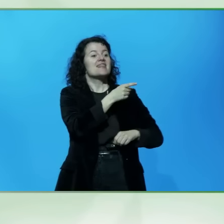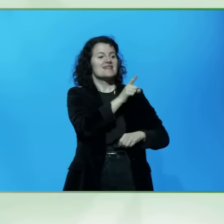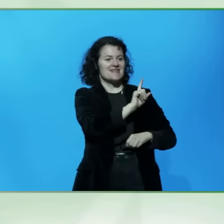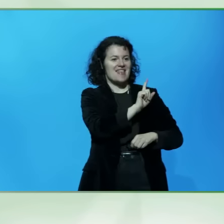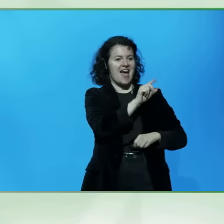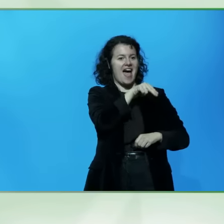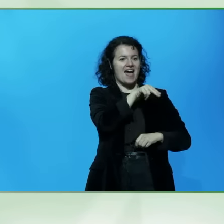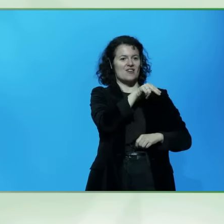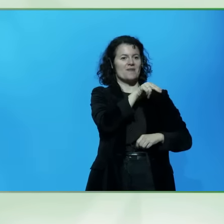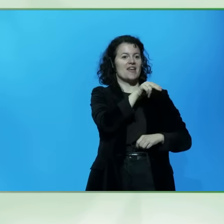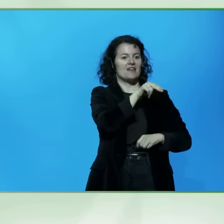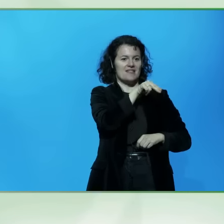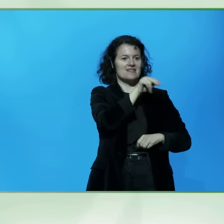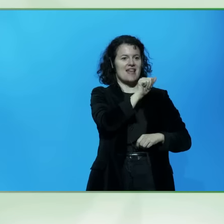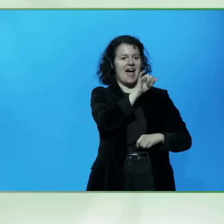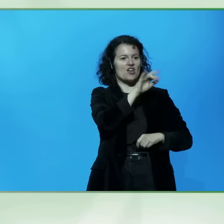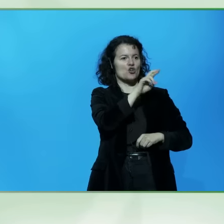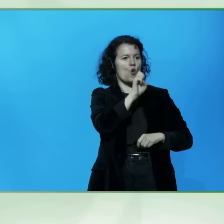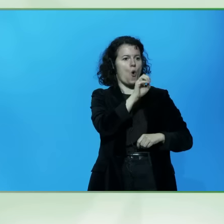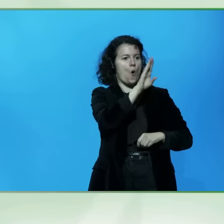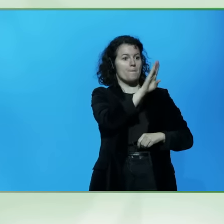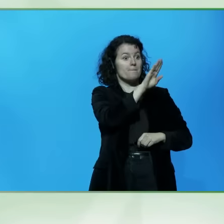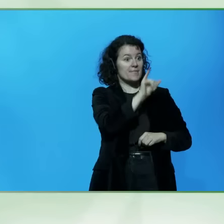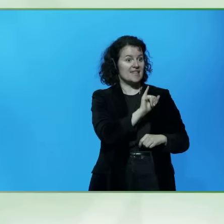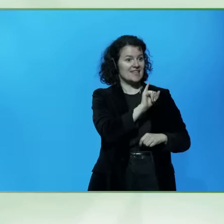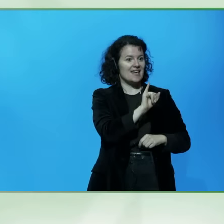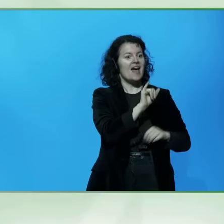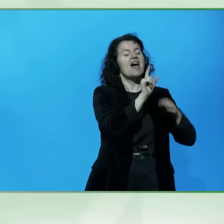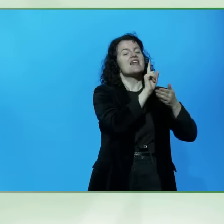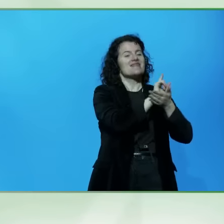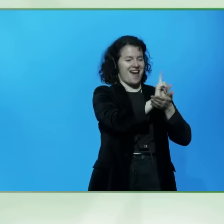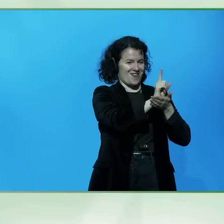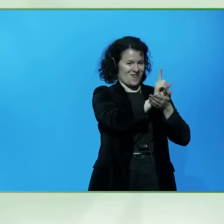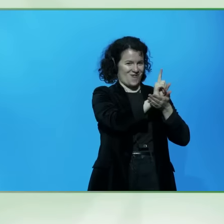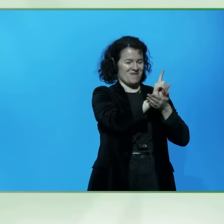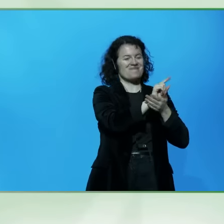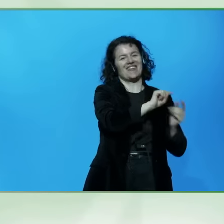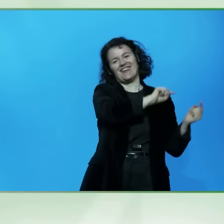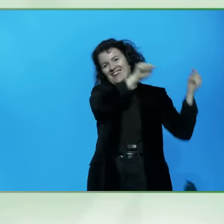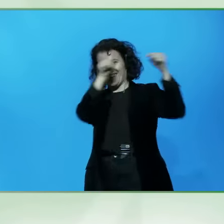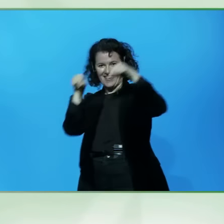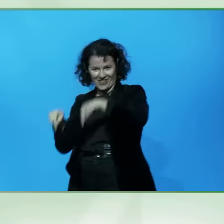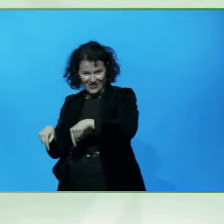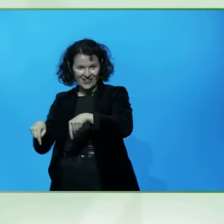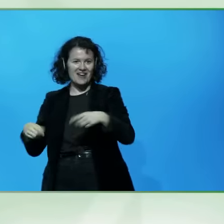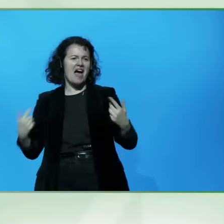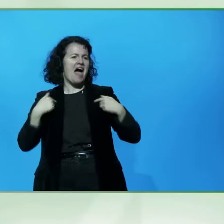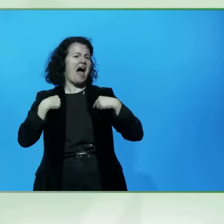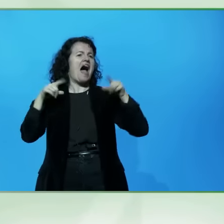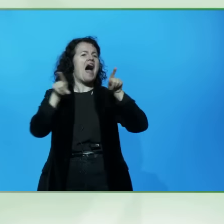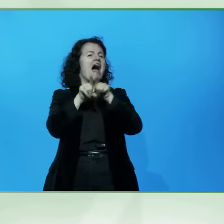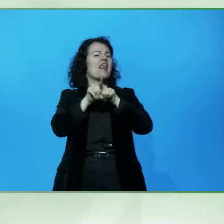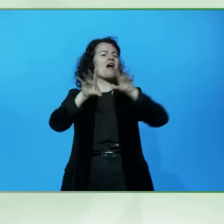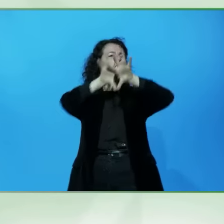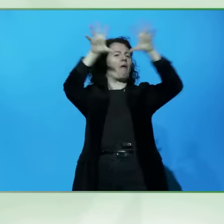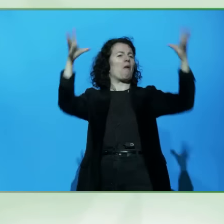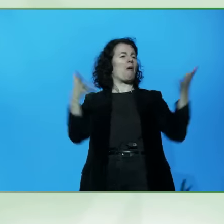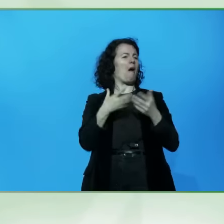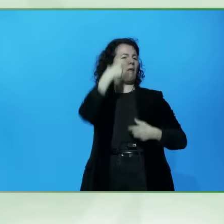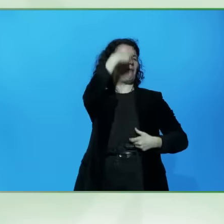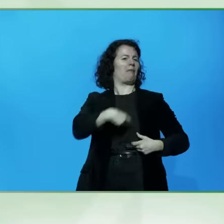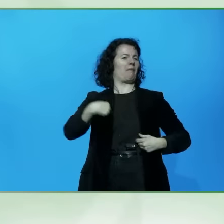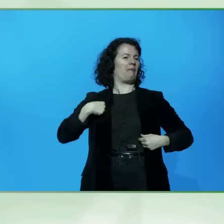from Ethiopia, and I call myself, I'm a prominent citizen, a global prominent citizen. Nice to see you all. Welcome.